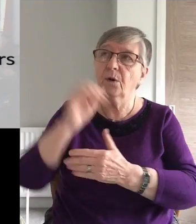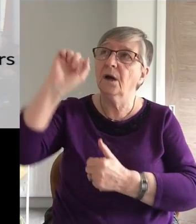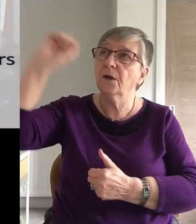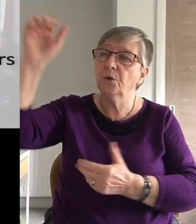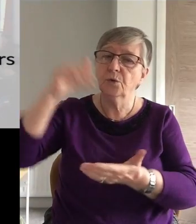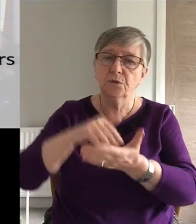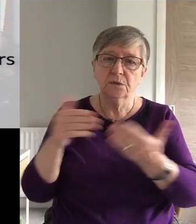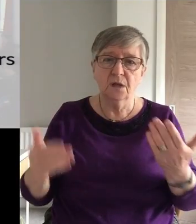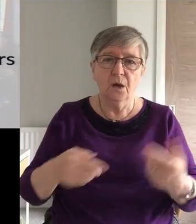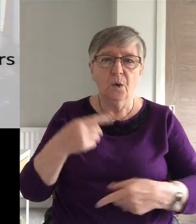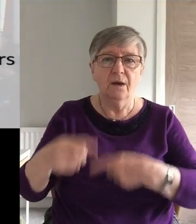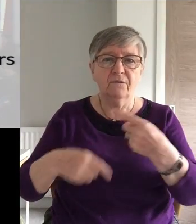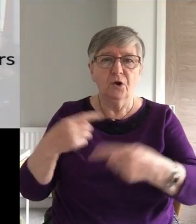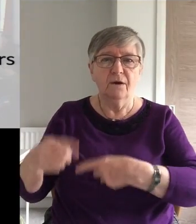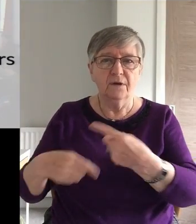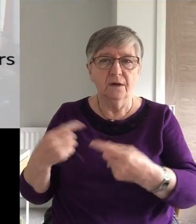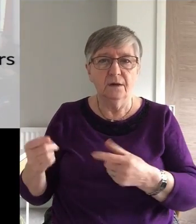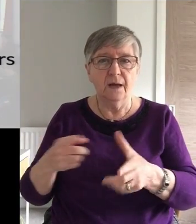yours,